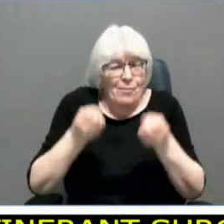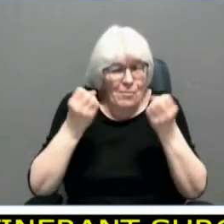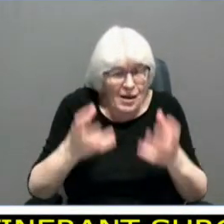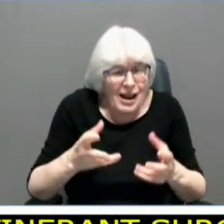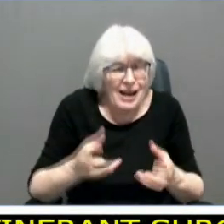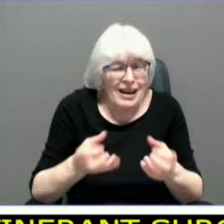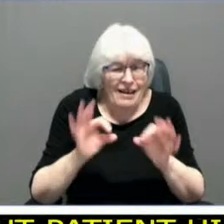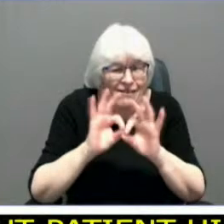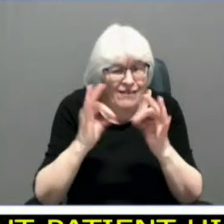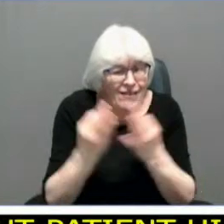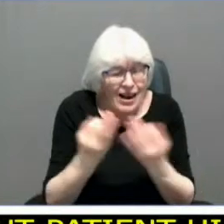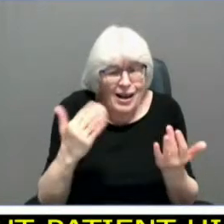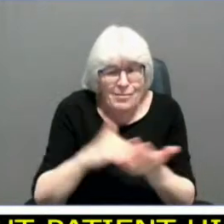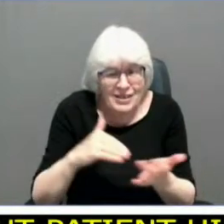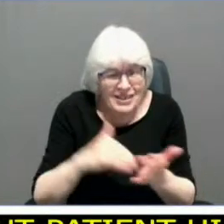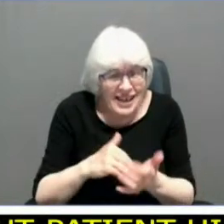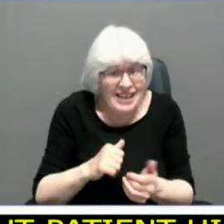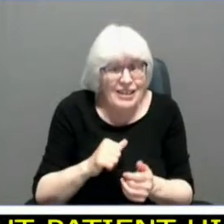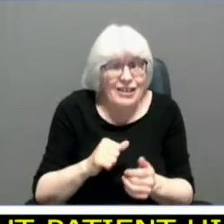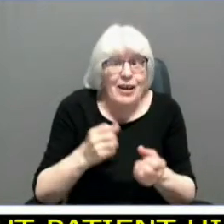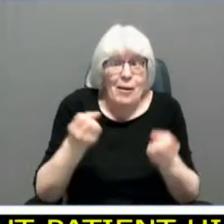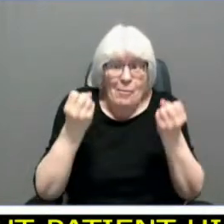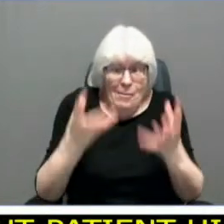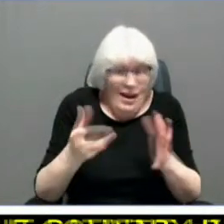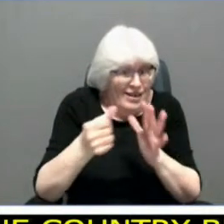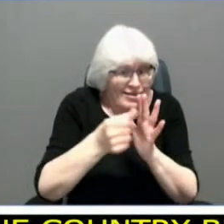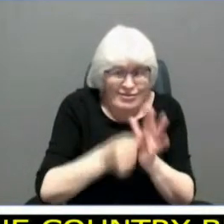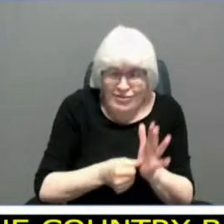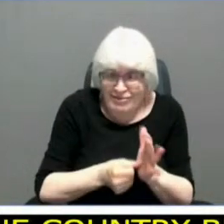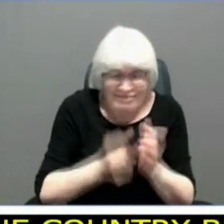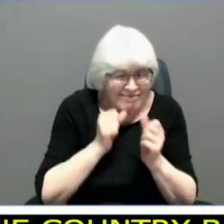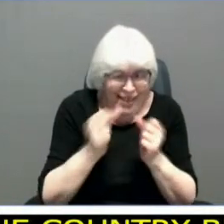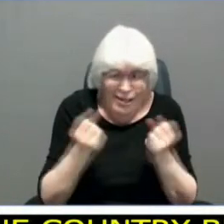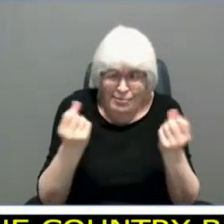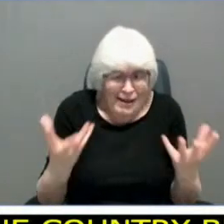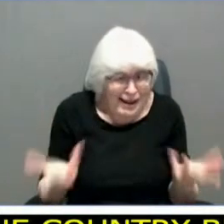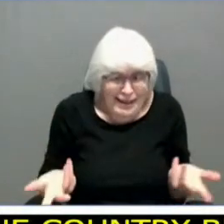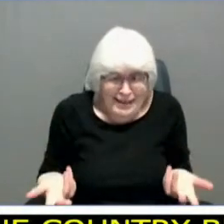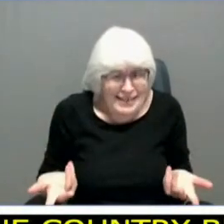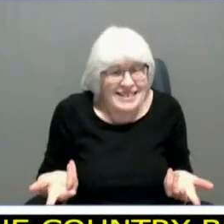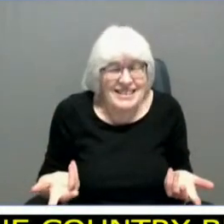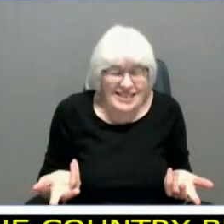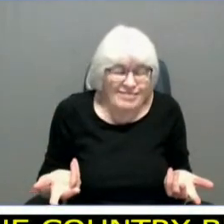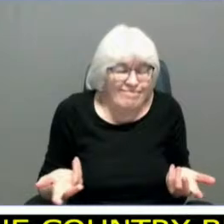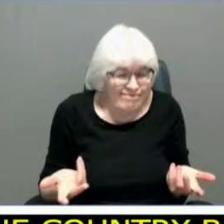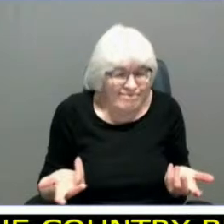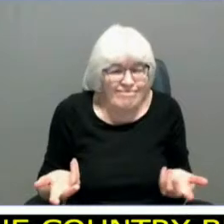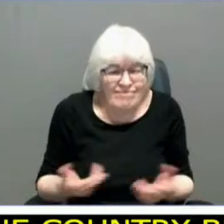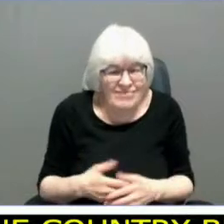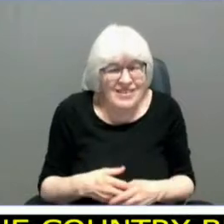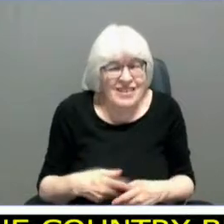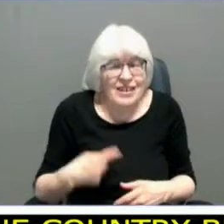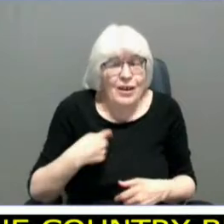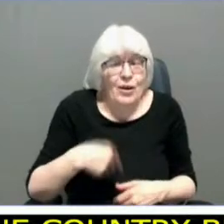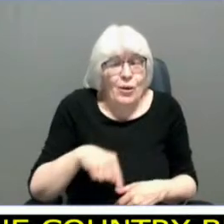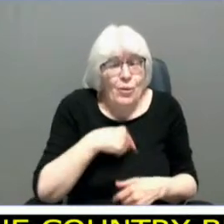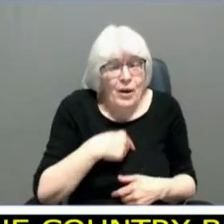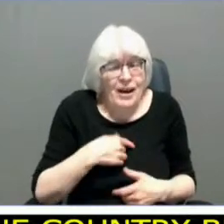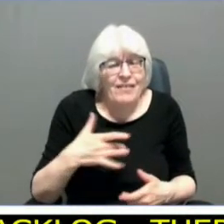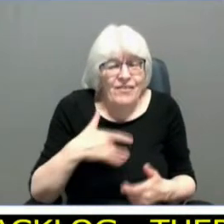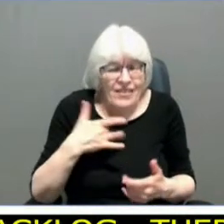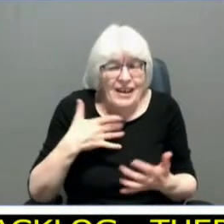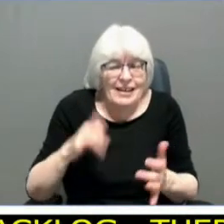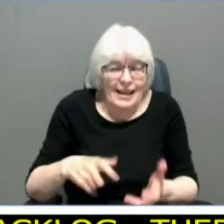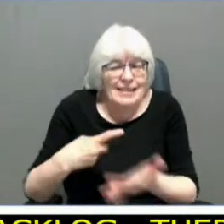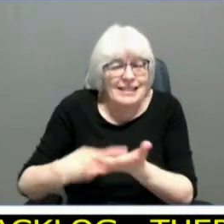country. That's just not a reality. So I think amongst ourselves, we shared stories of backlogs.